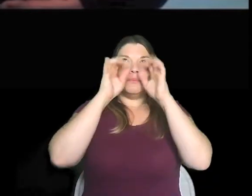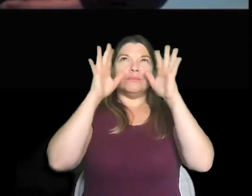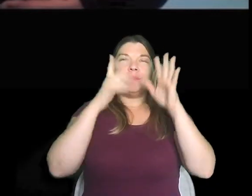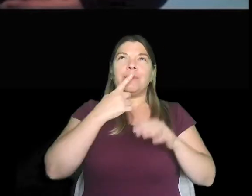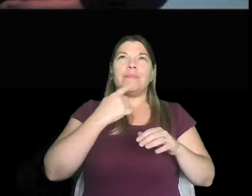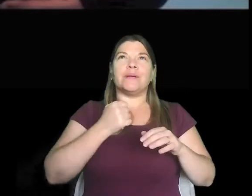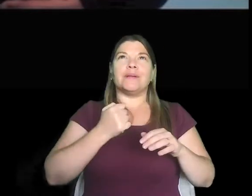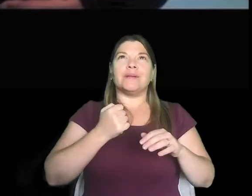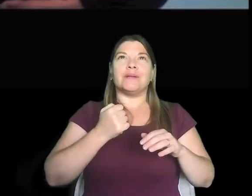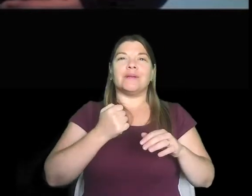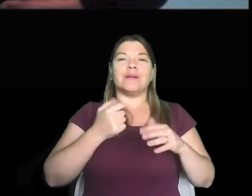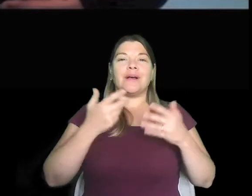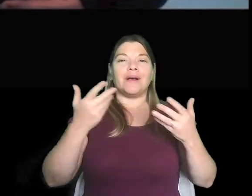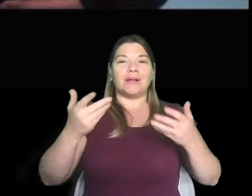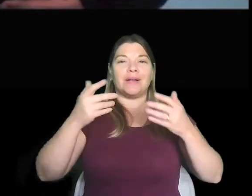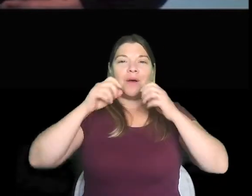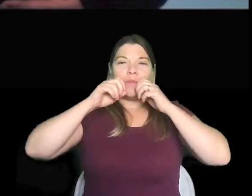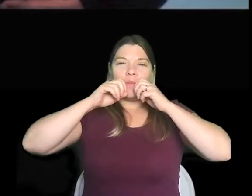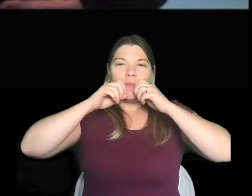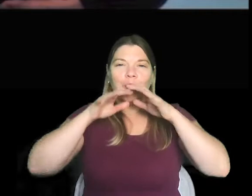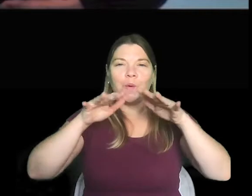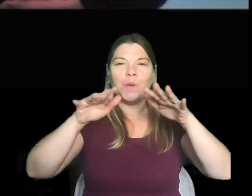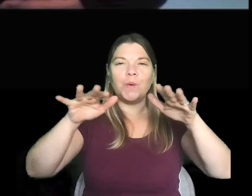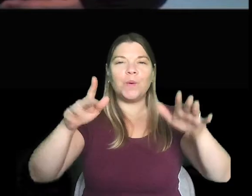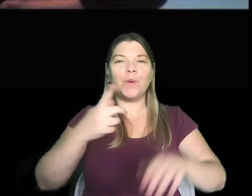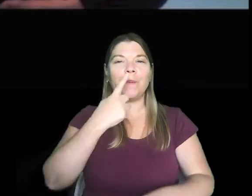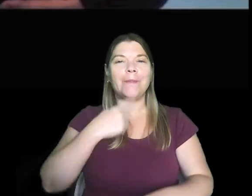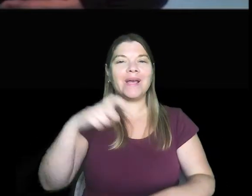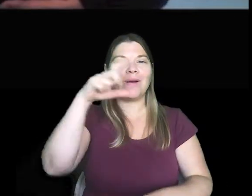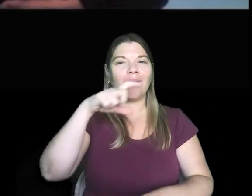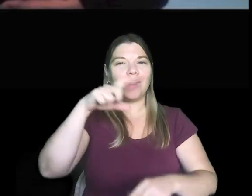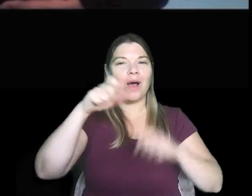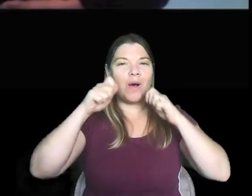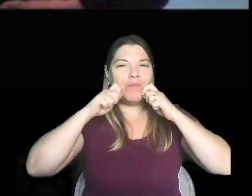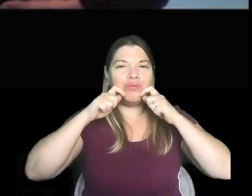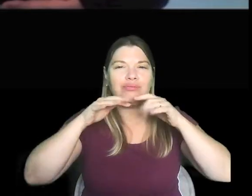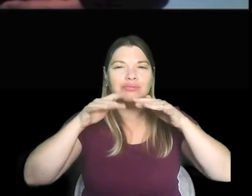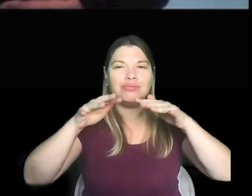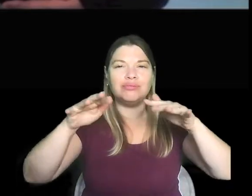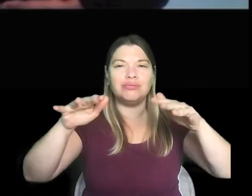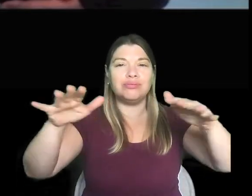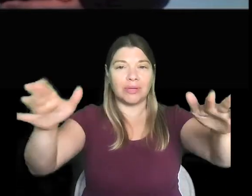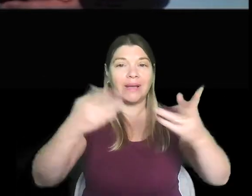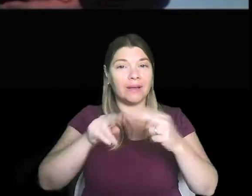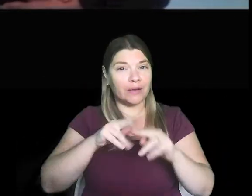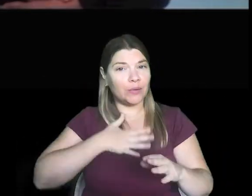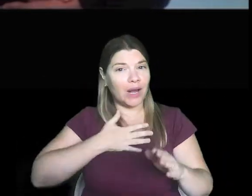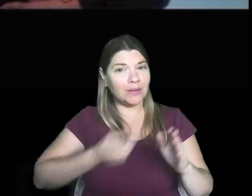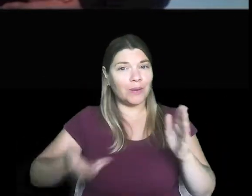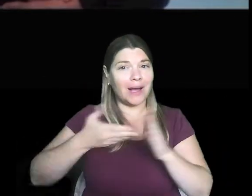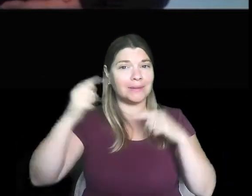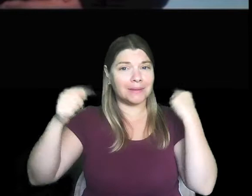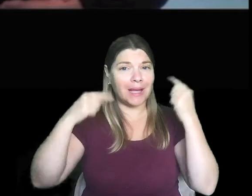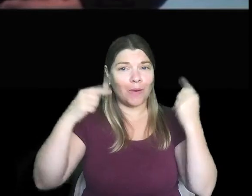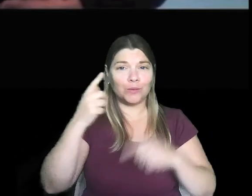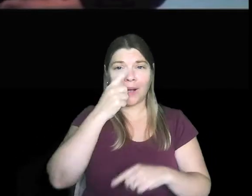Now let's speck this across the room. If you wish to add a sound to the exhale, please do so.